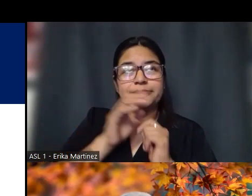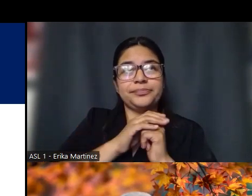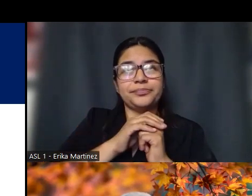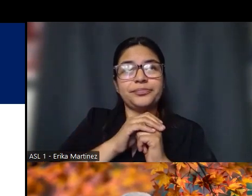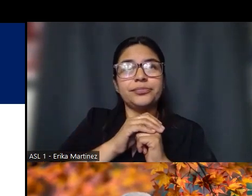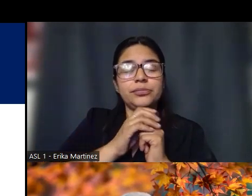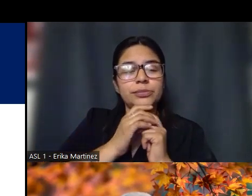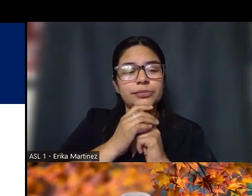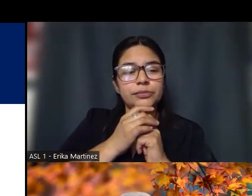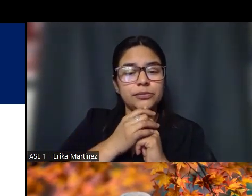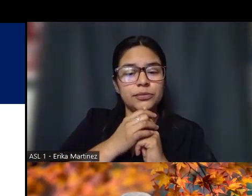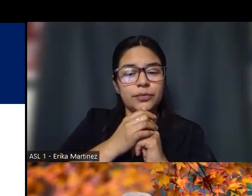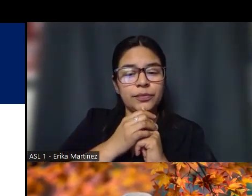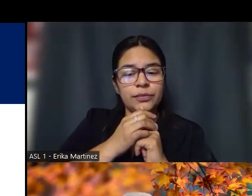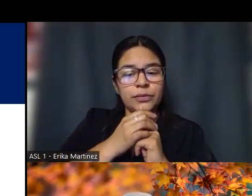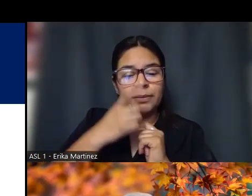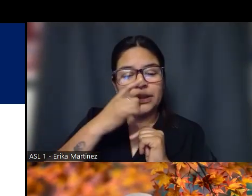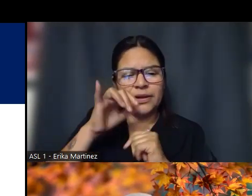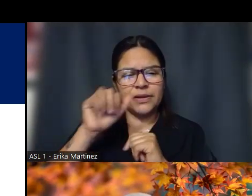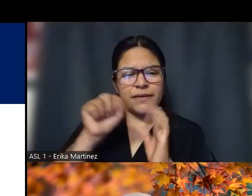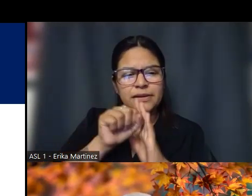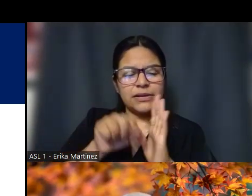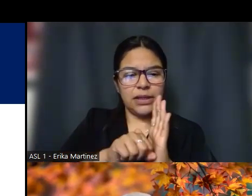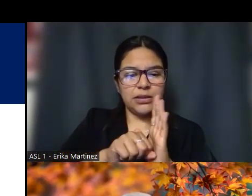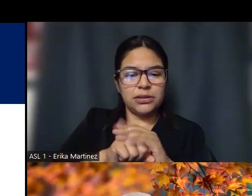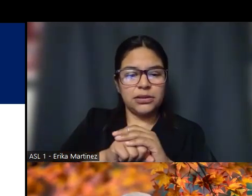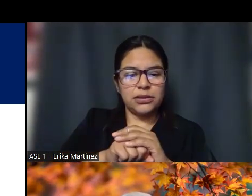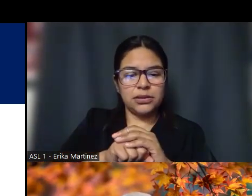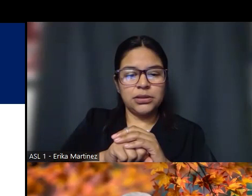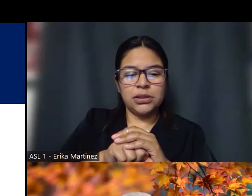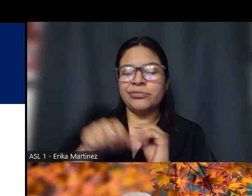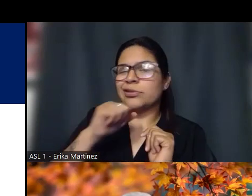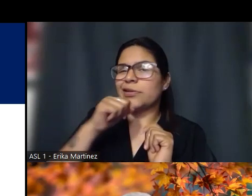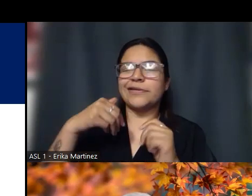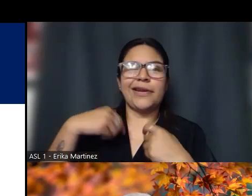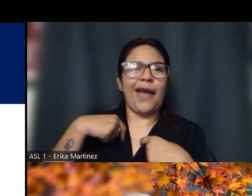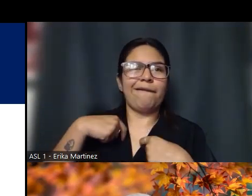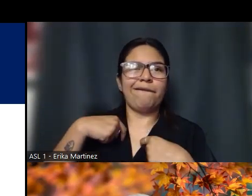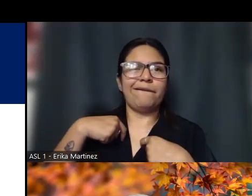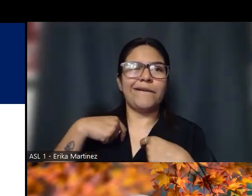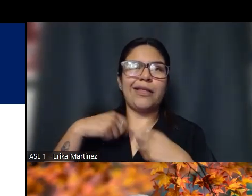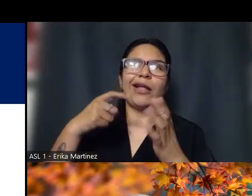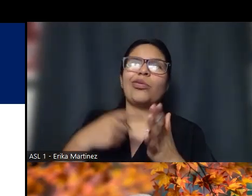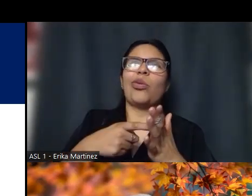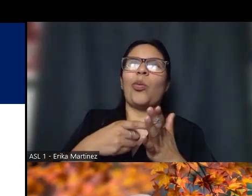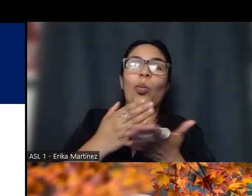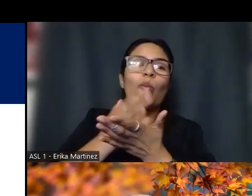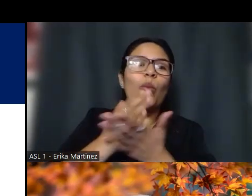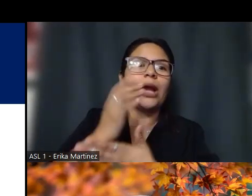because the state long-term care ombudsman does not have jurisdiction, that means we can't go in